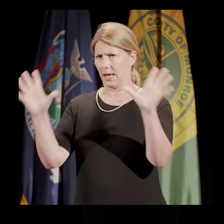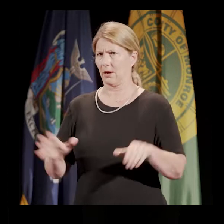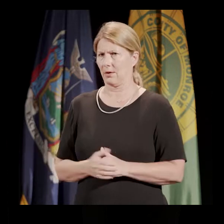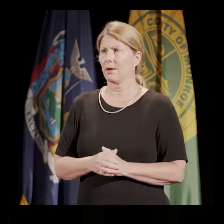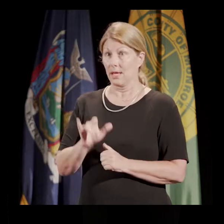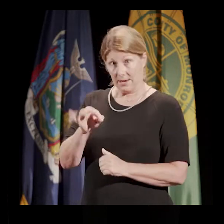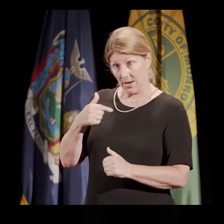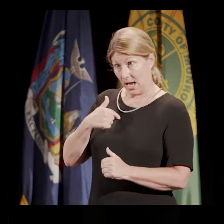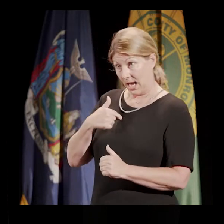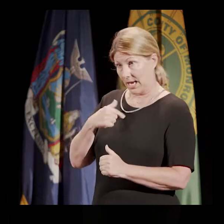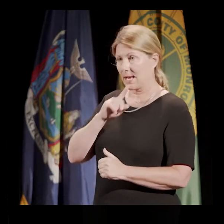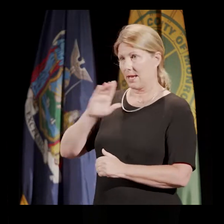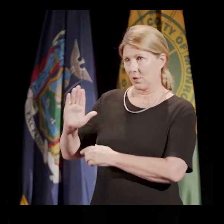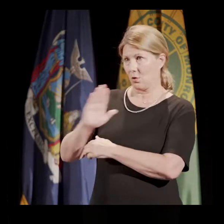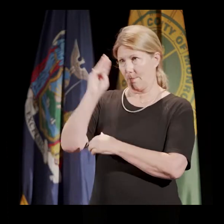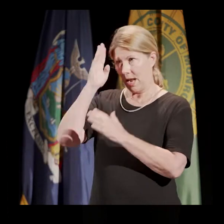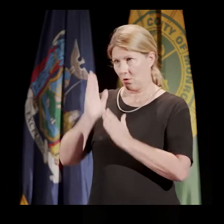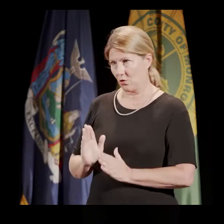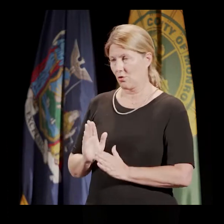mayor of the city of Rochester